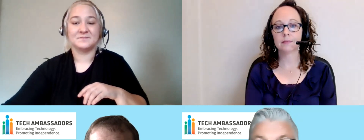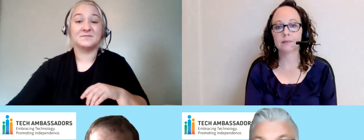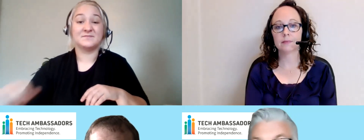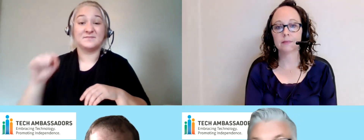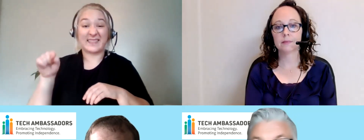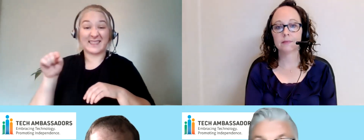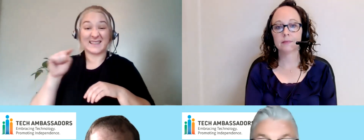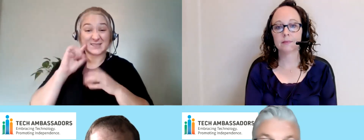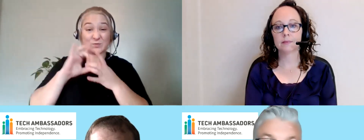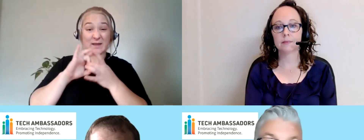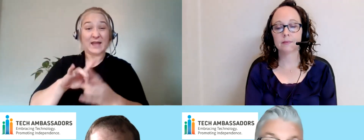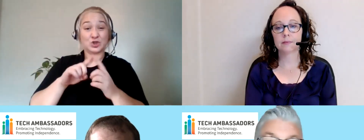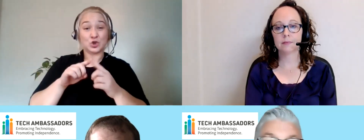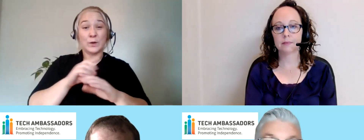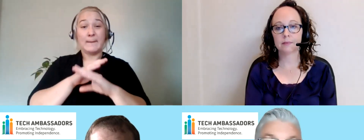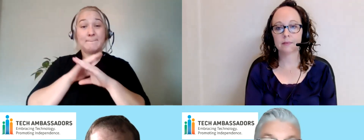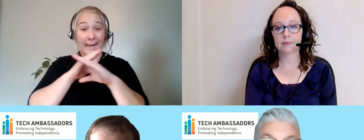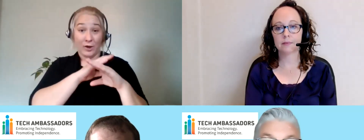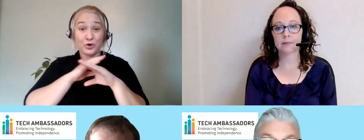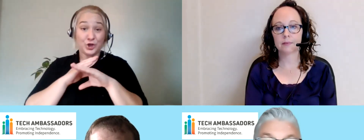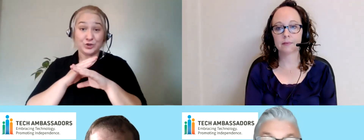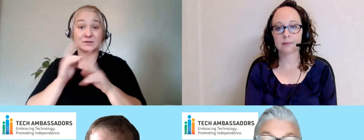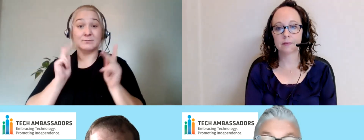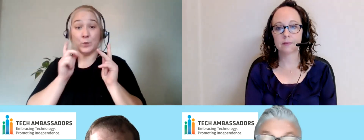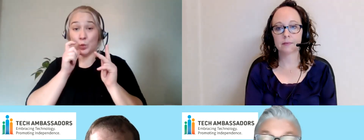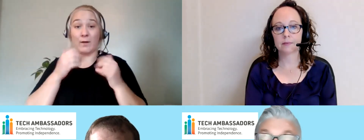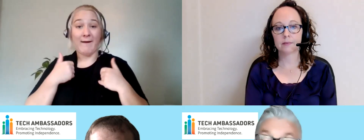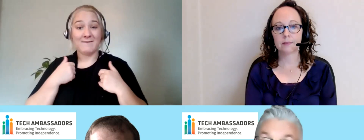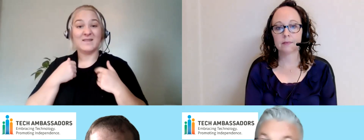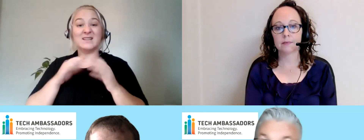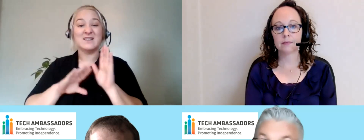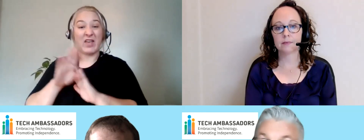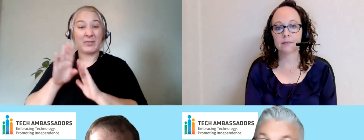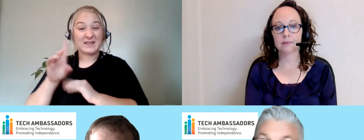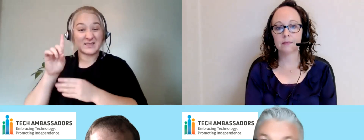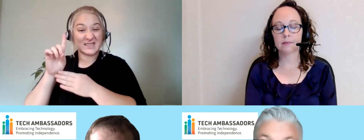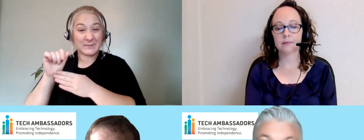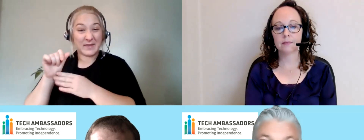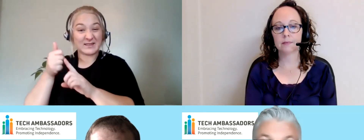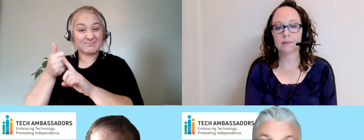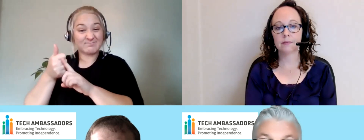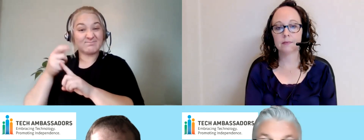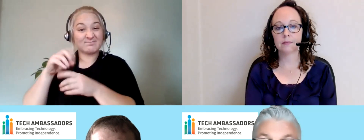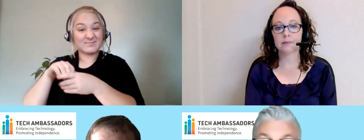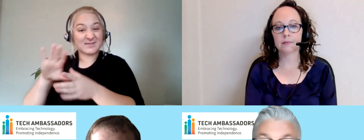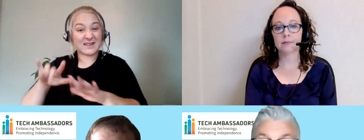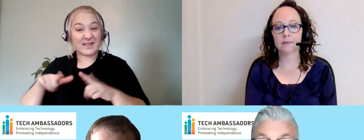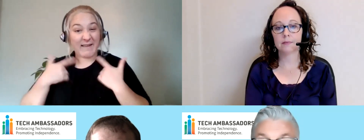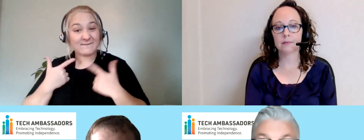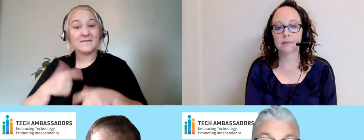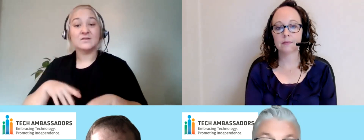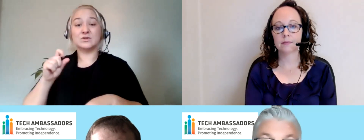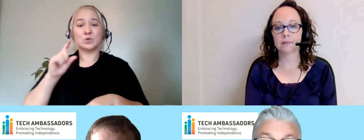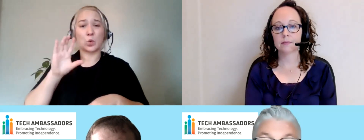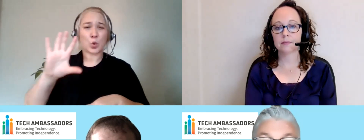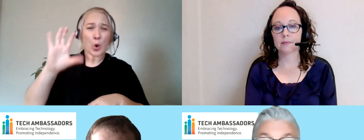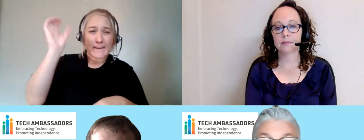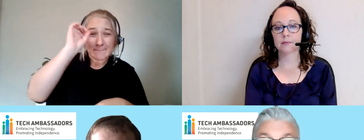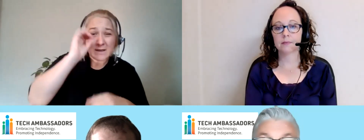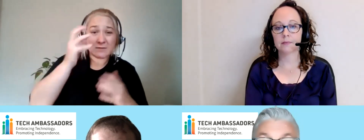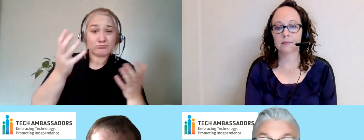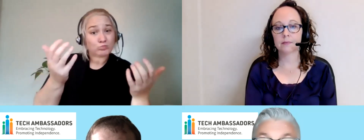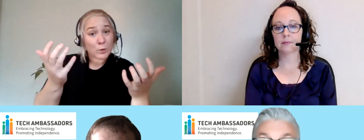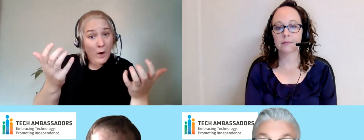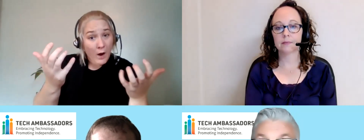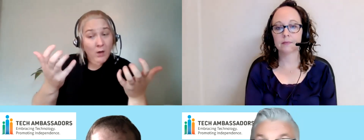who have developmental disabilities in their life. So we want your opinion on both of these things. First, what is the biggest barrier